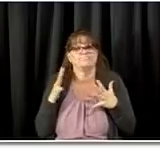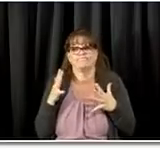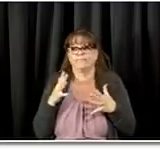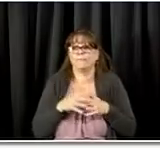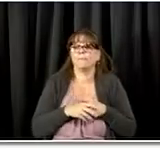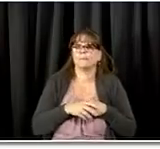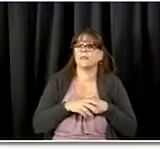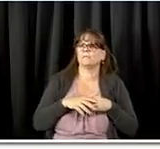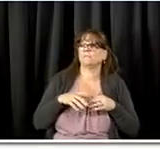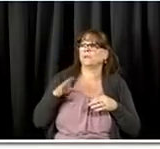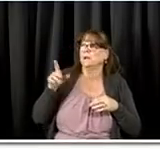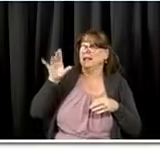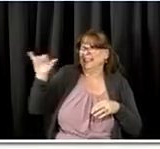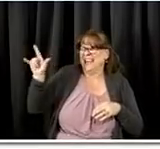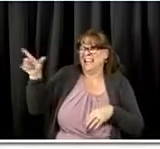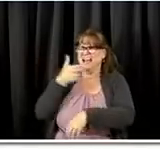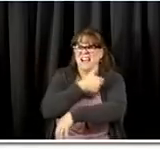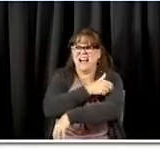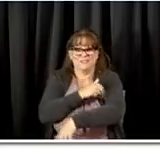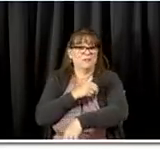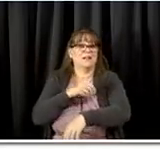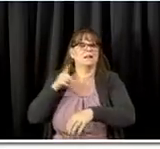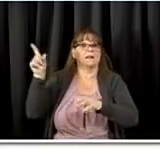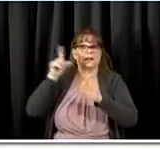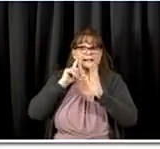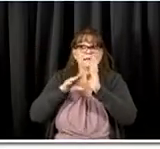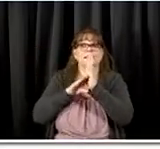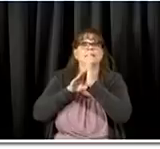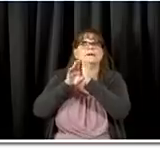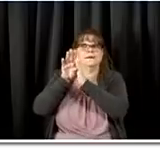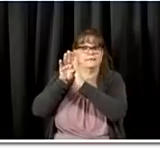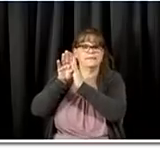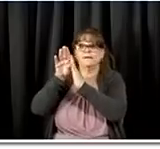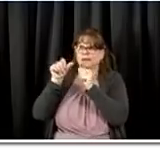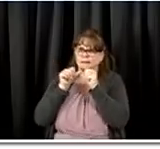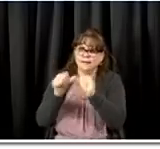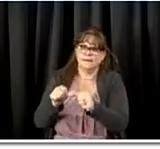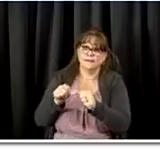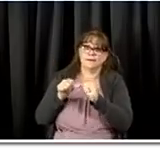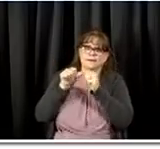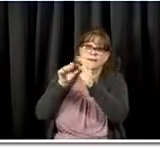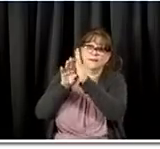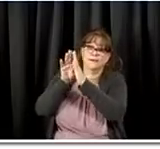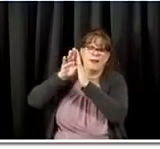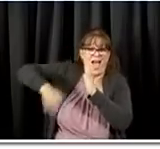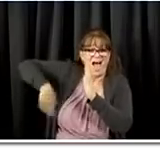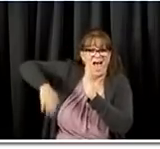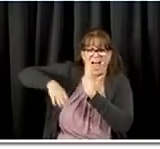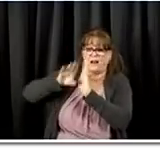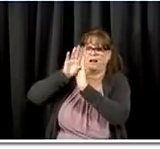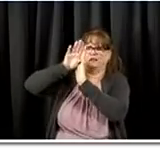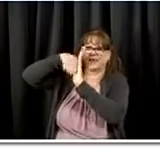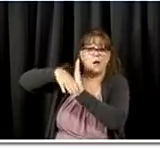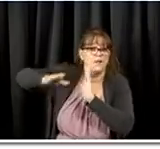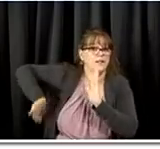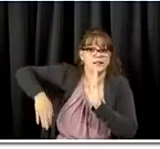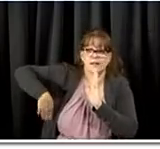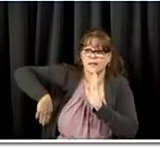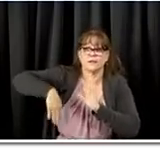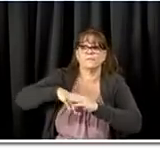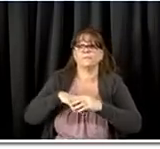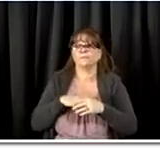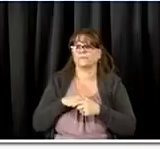in our hospitalization data. We continue to see a steady increase in hospitalizations in the state. You can see that we've really seen steep